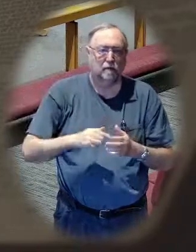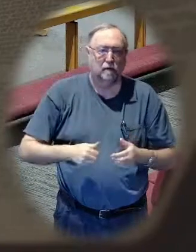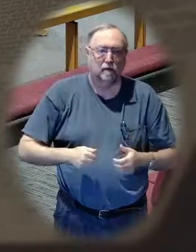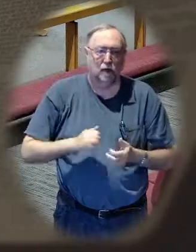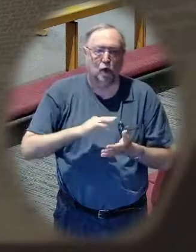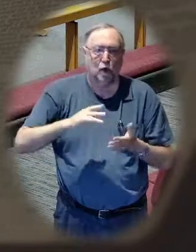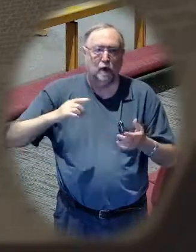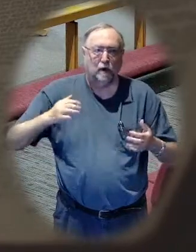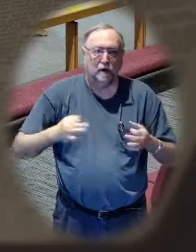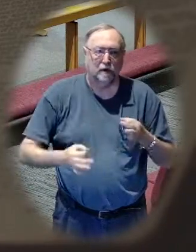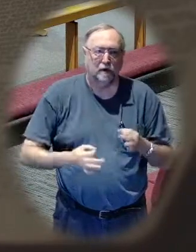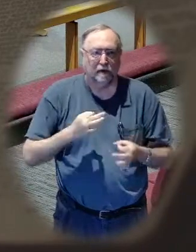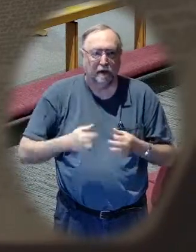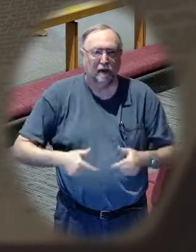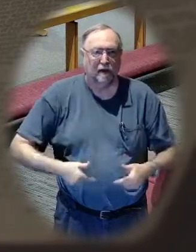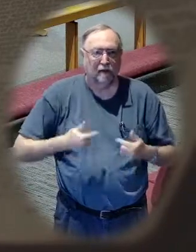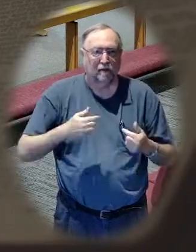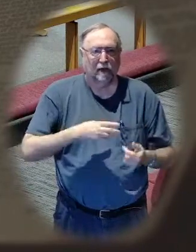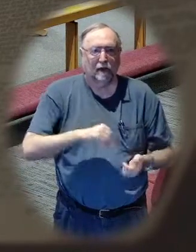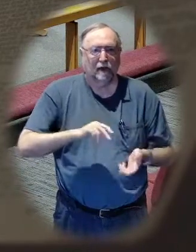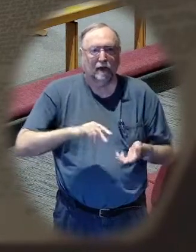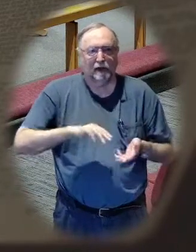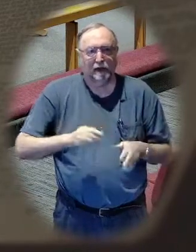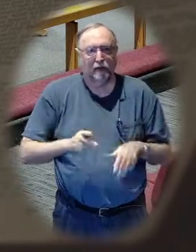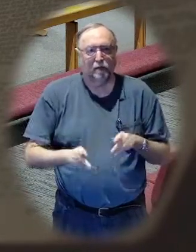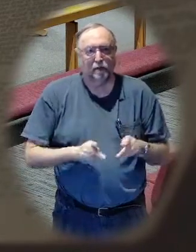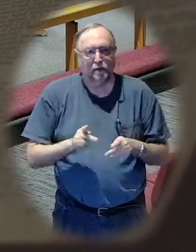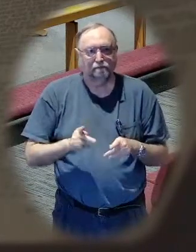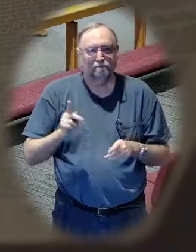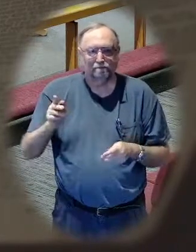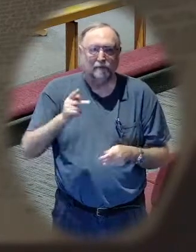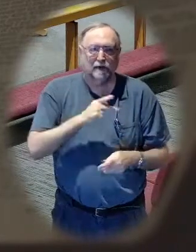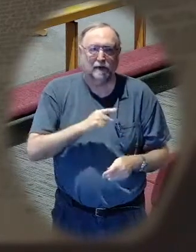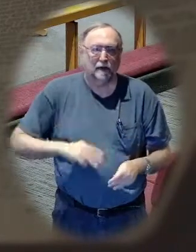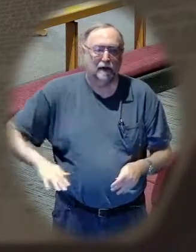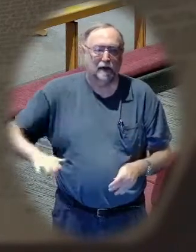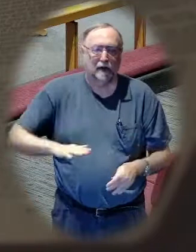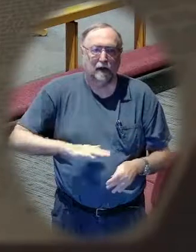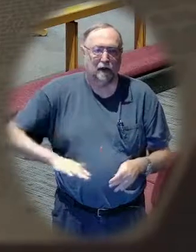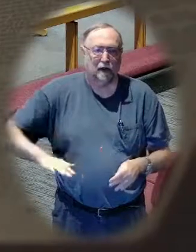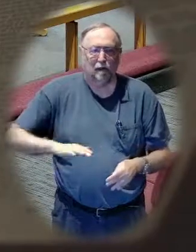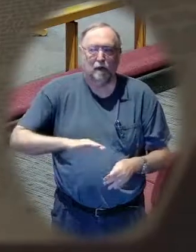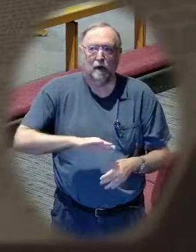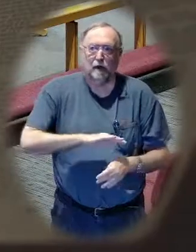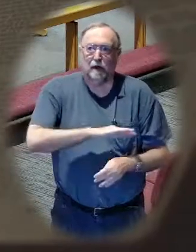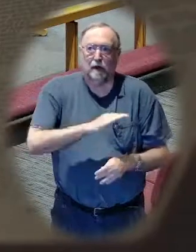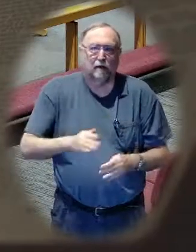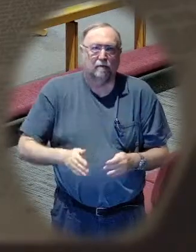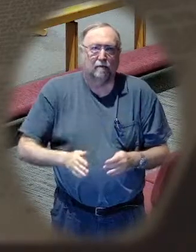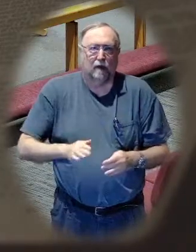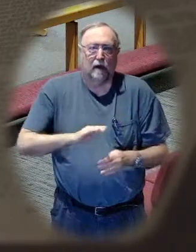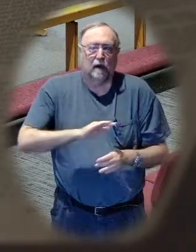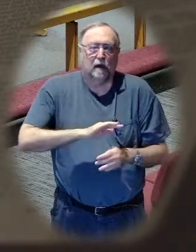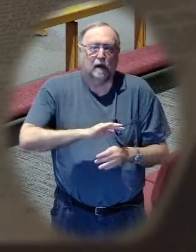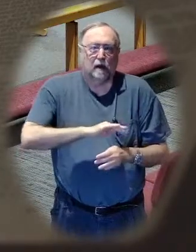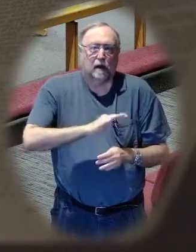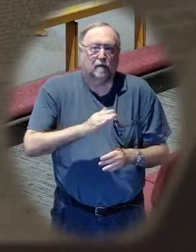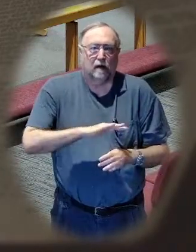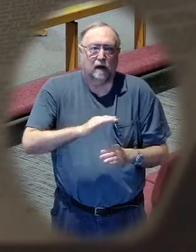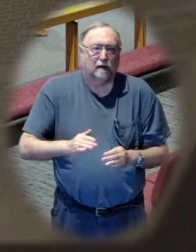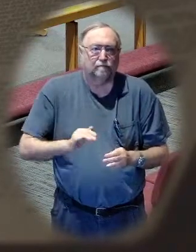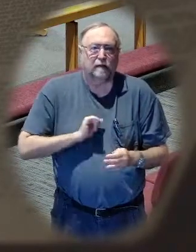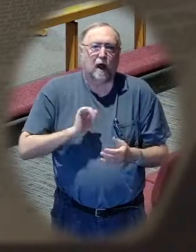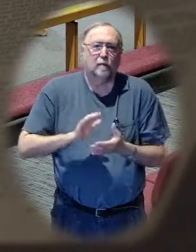with glory to judge both the living and the dead, whose kingdom will have no end. And I believe in the Holy